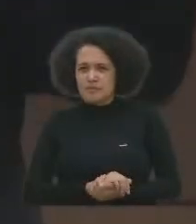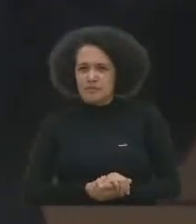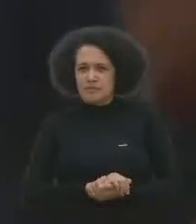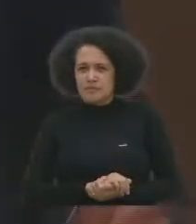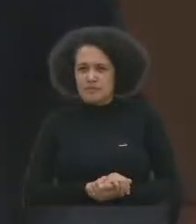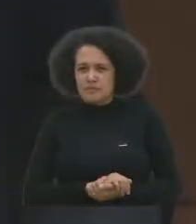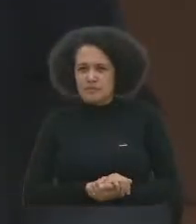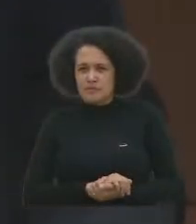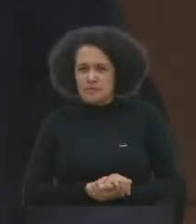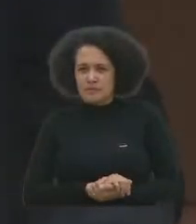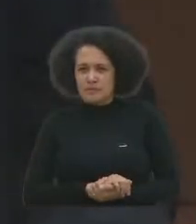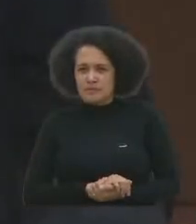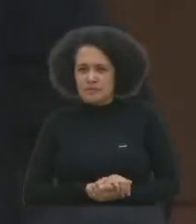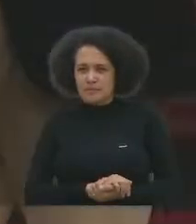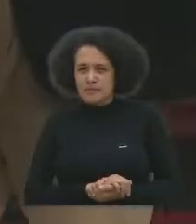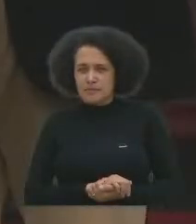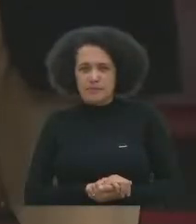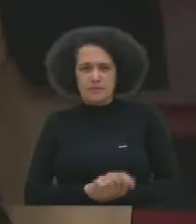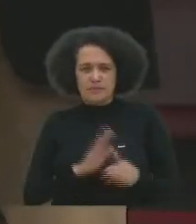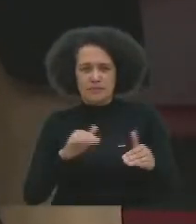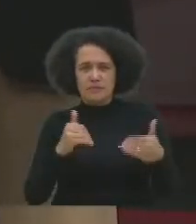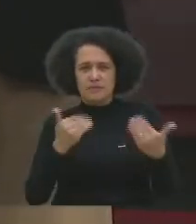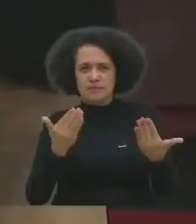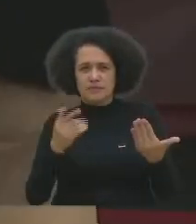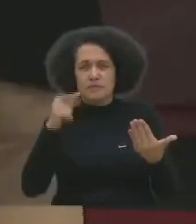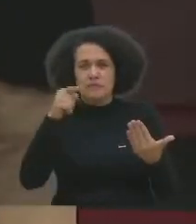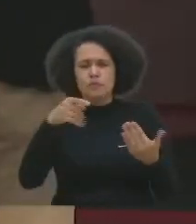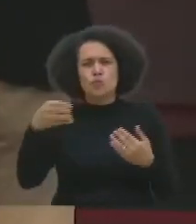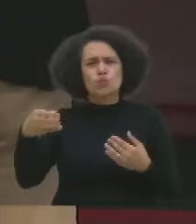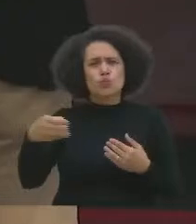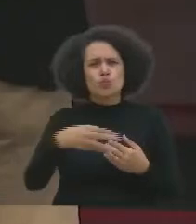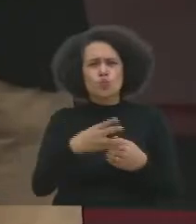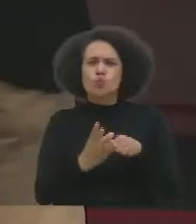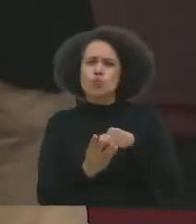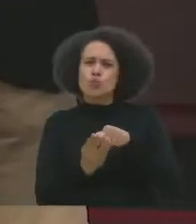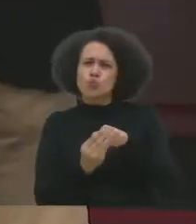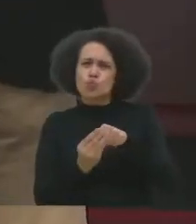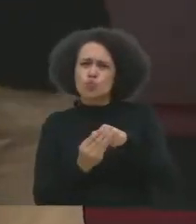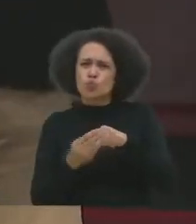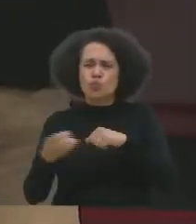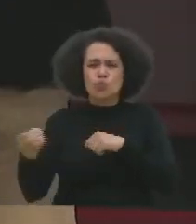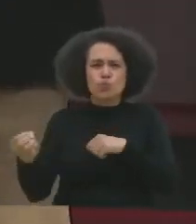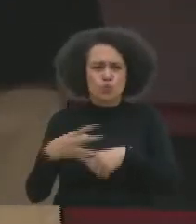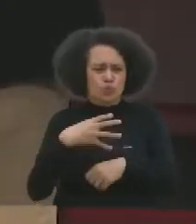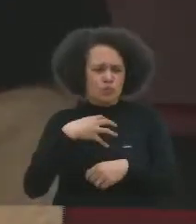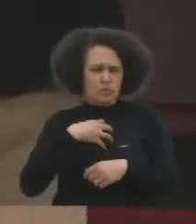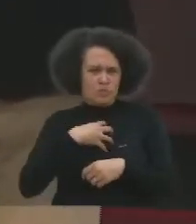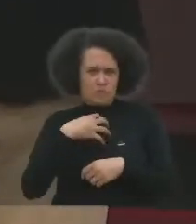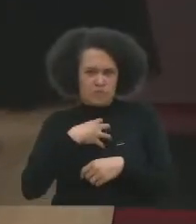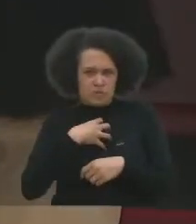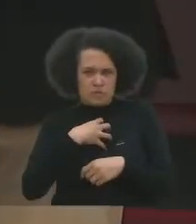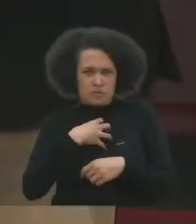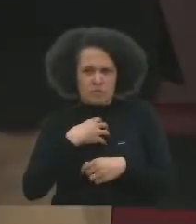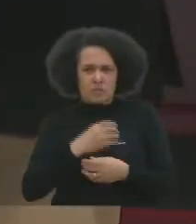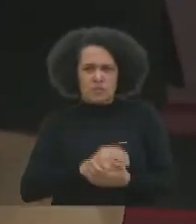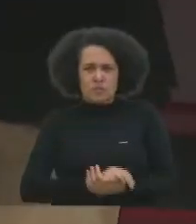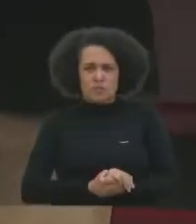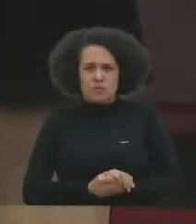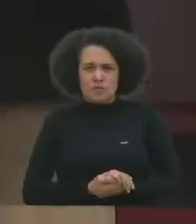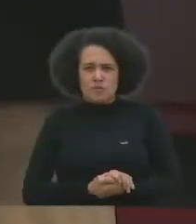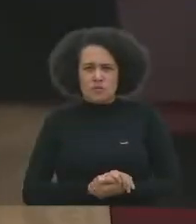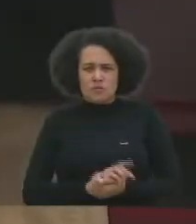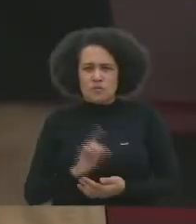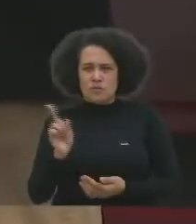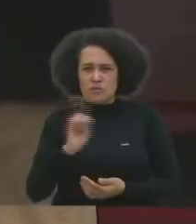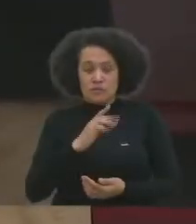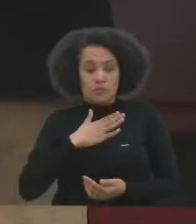that new knowledge? Então isso é um novo conhecimento, uma nova forma. You know, it's not just my knowledge. Não é o